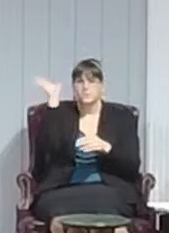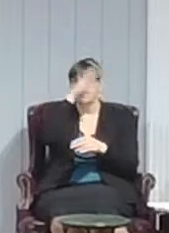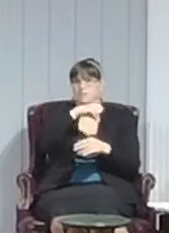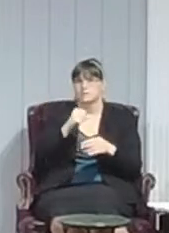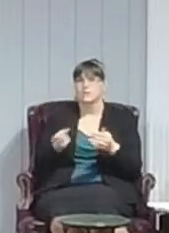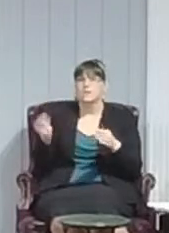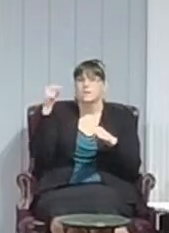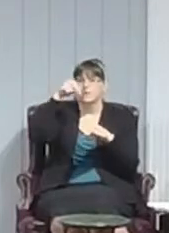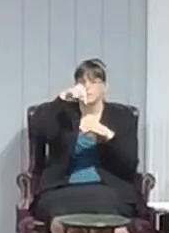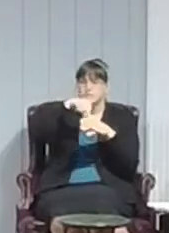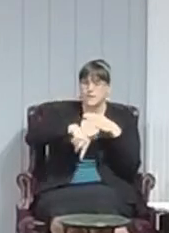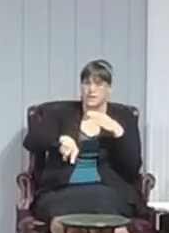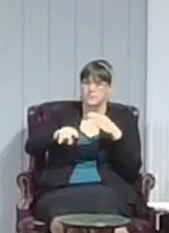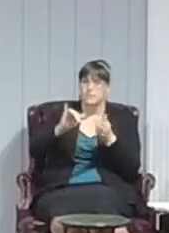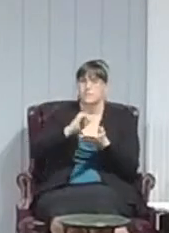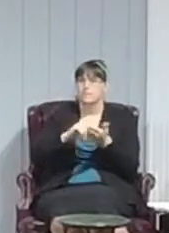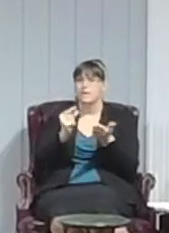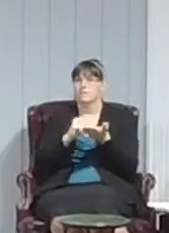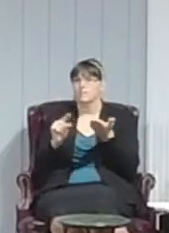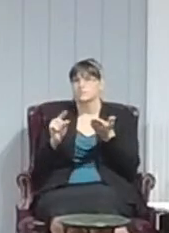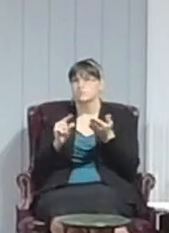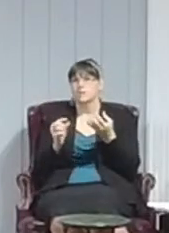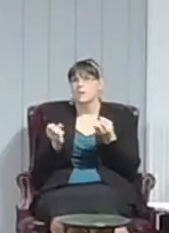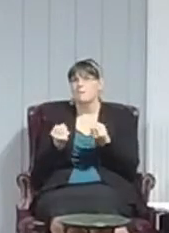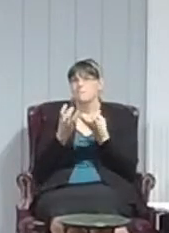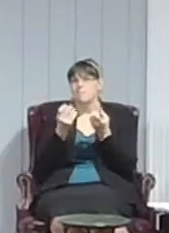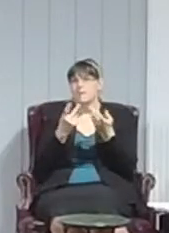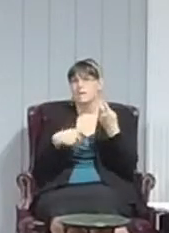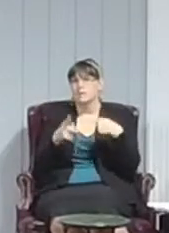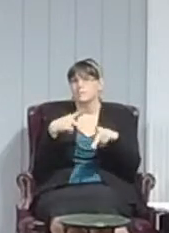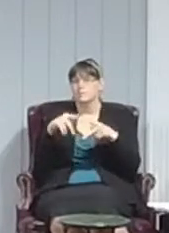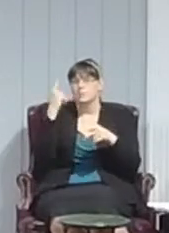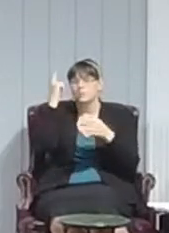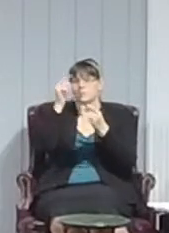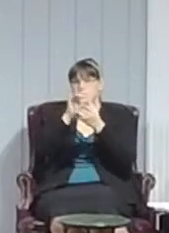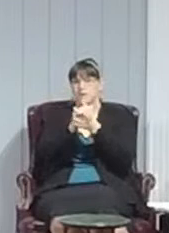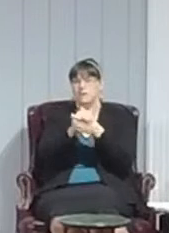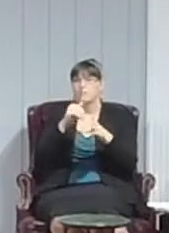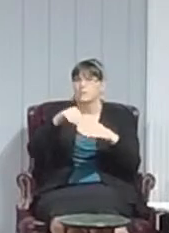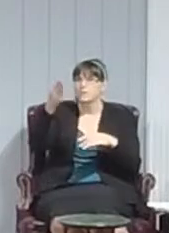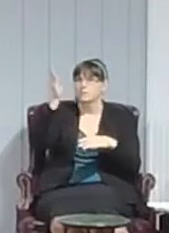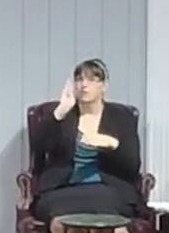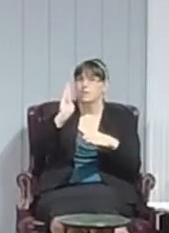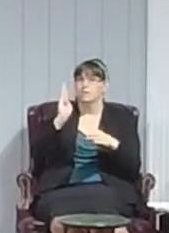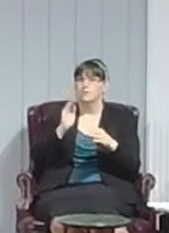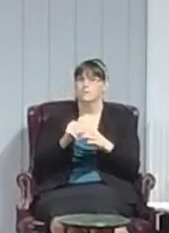that is in the verse. You know, a lot of people believe in God.